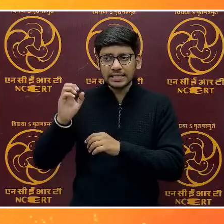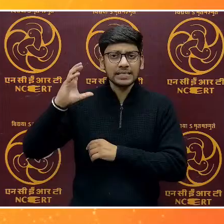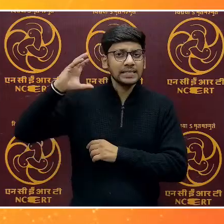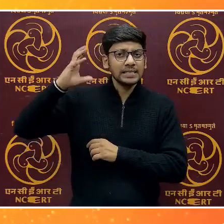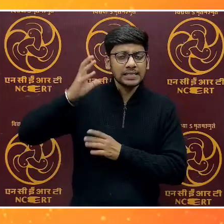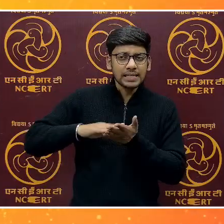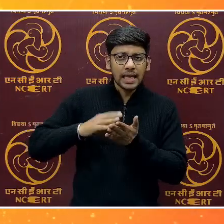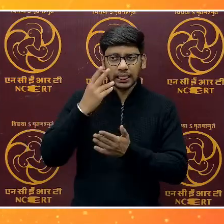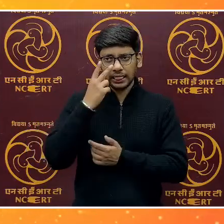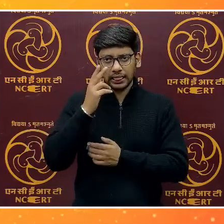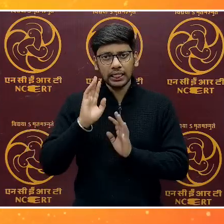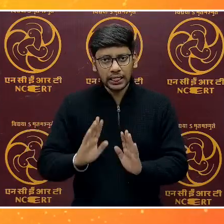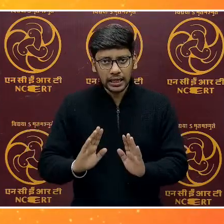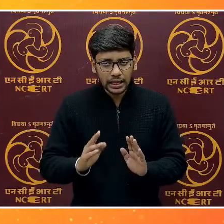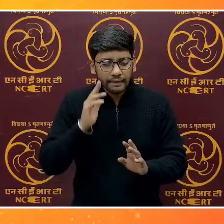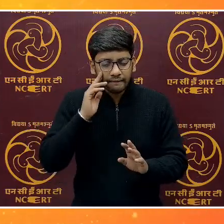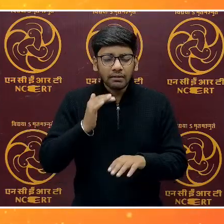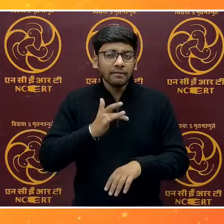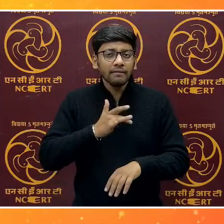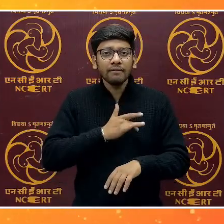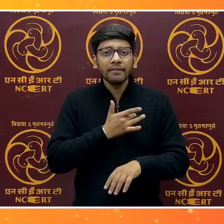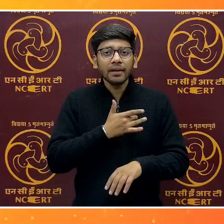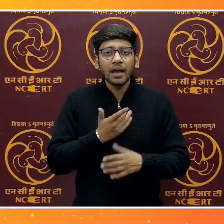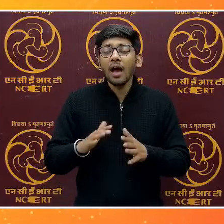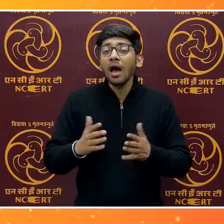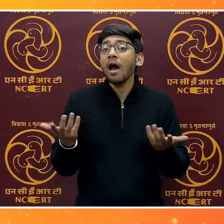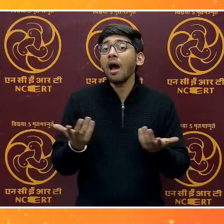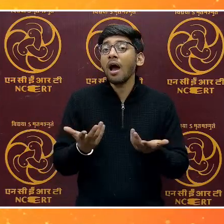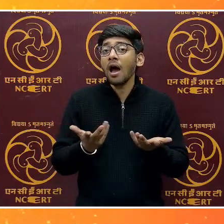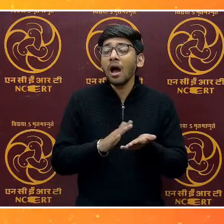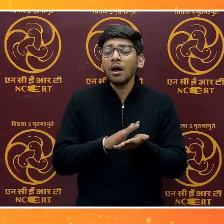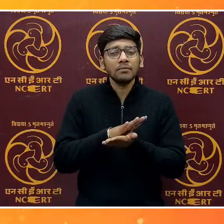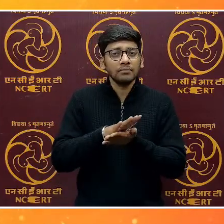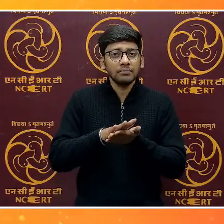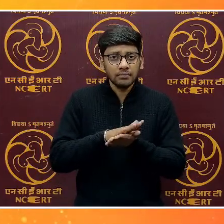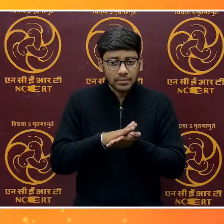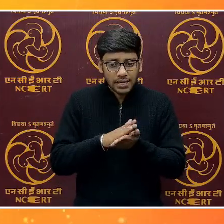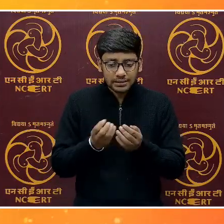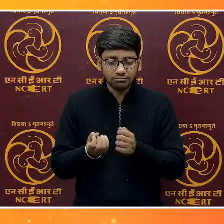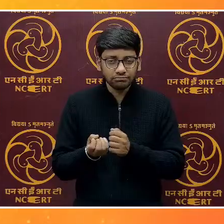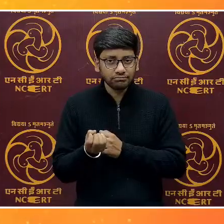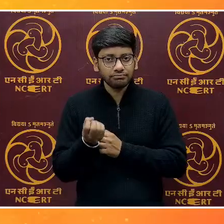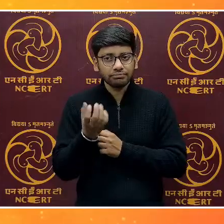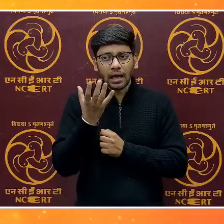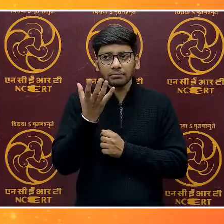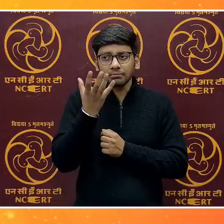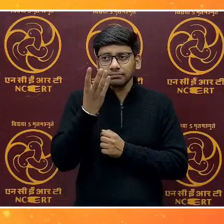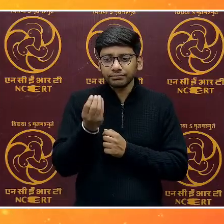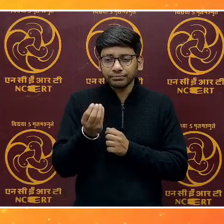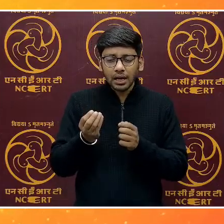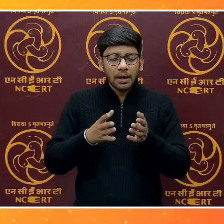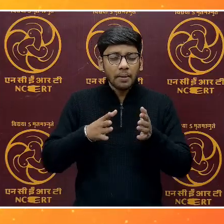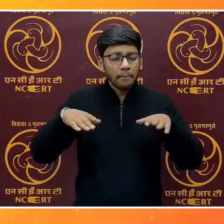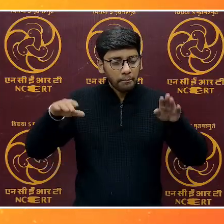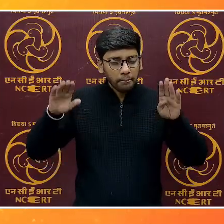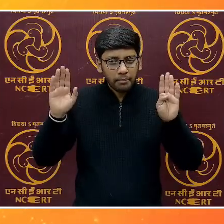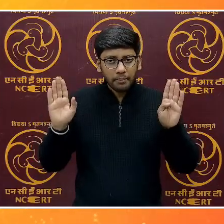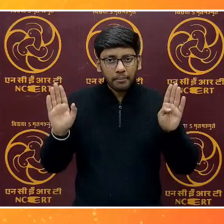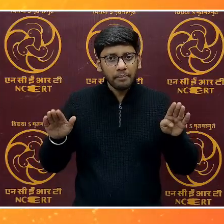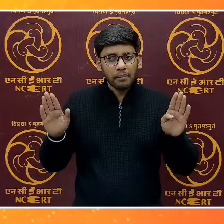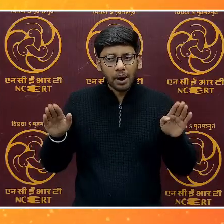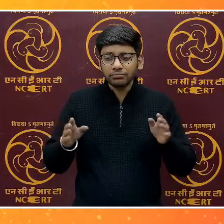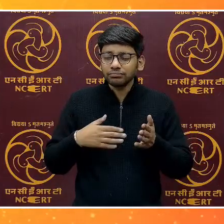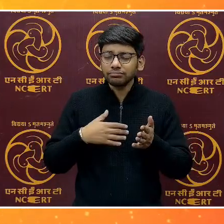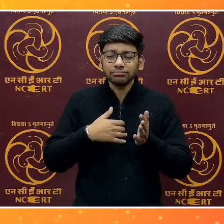sun rising and you can feel that how basically the day is dawning and there are birds, they are